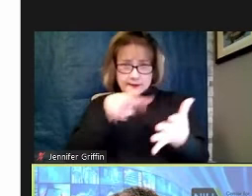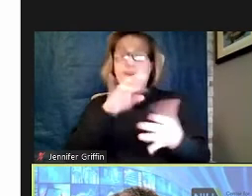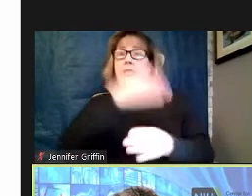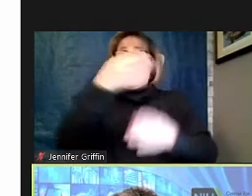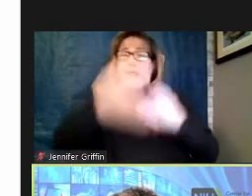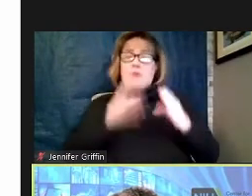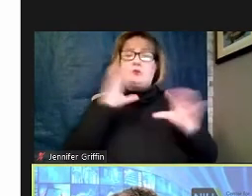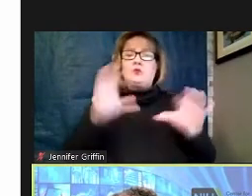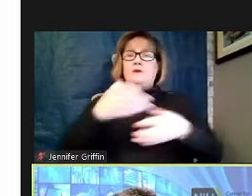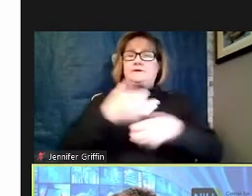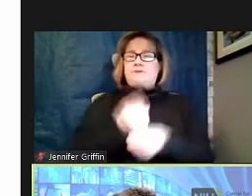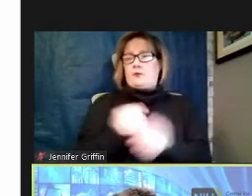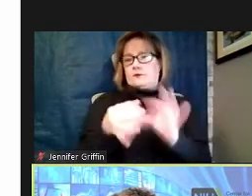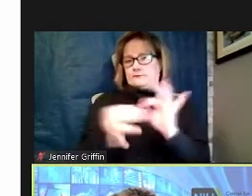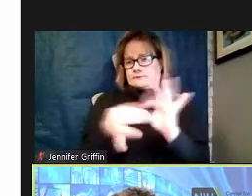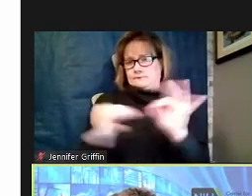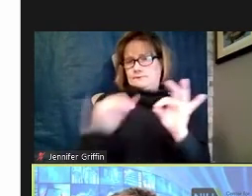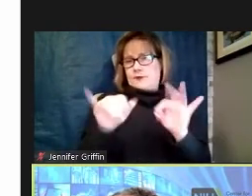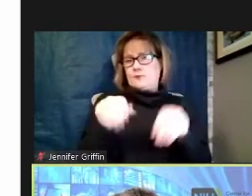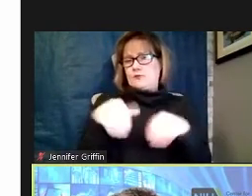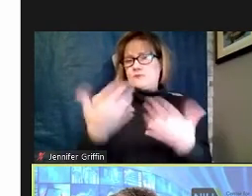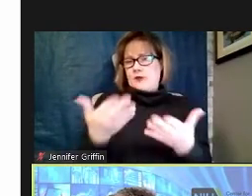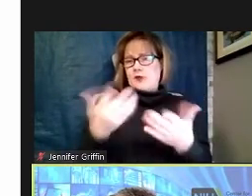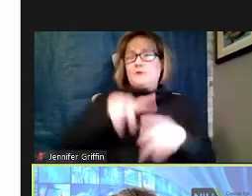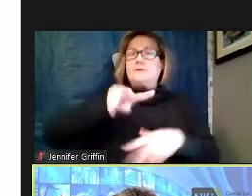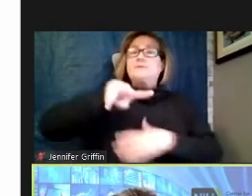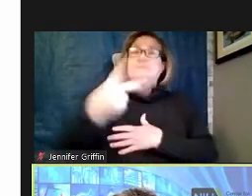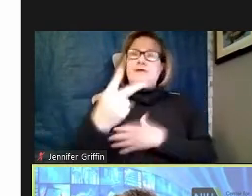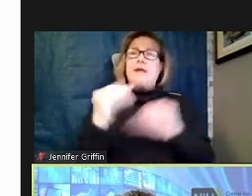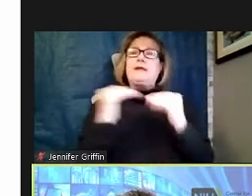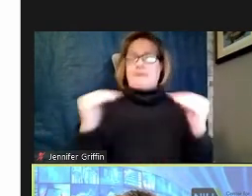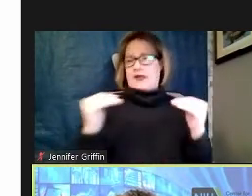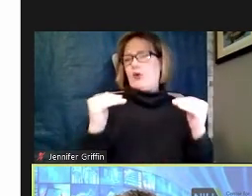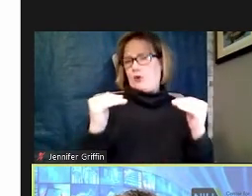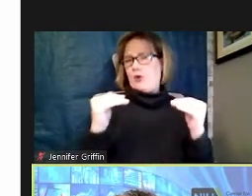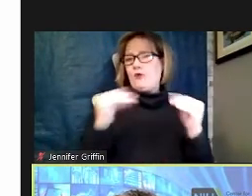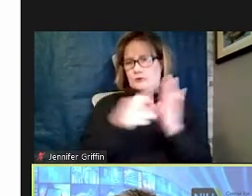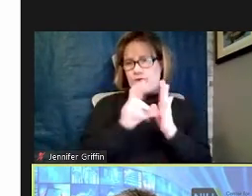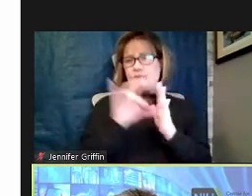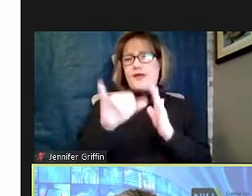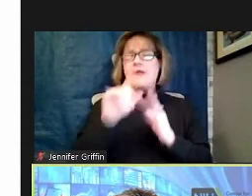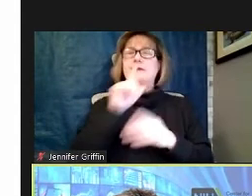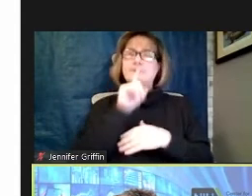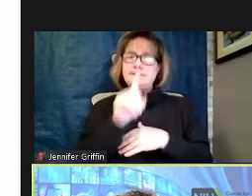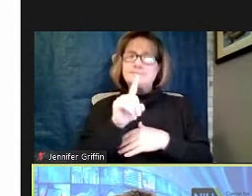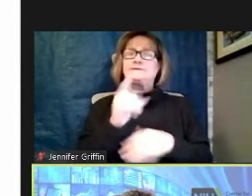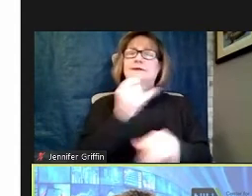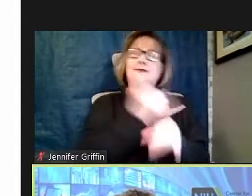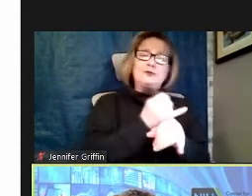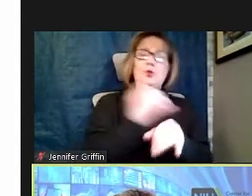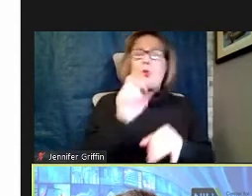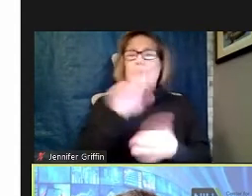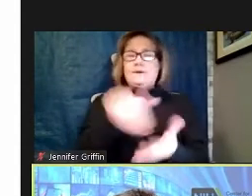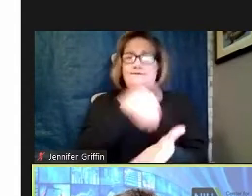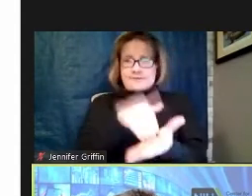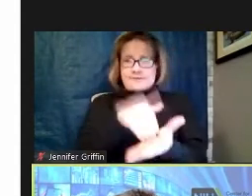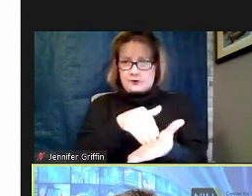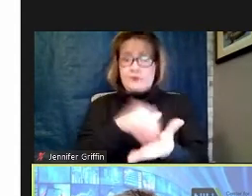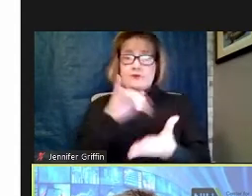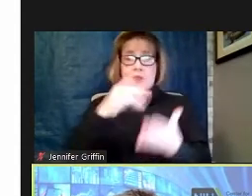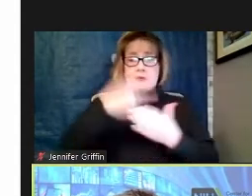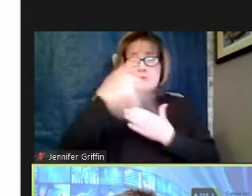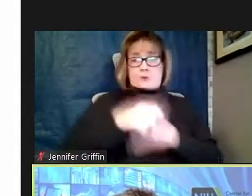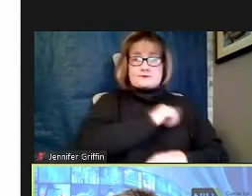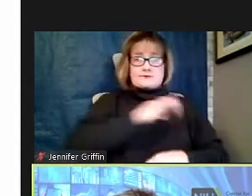a summary statement, which is provided to the second layer of review, which is the institute or center. Now, the program staff at